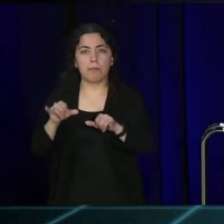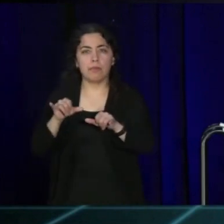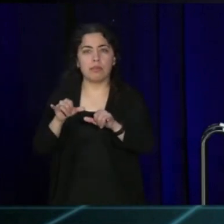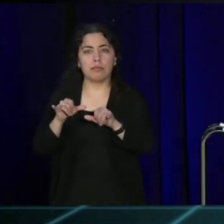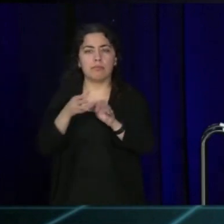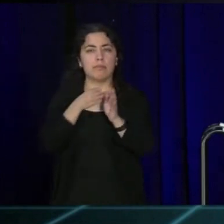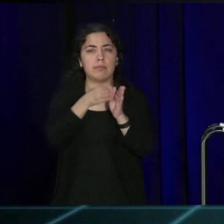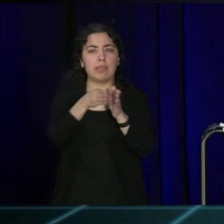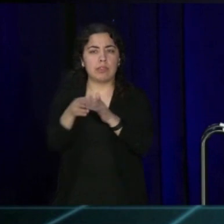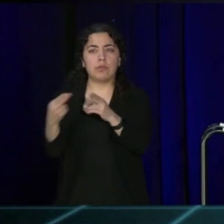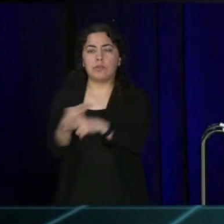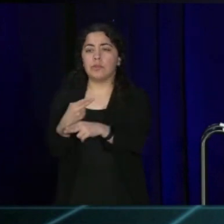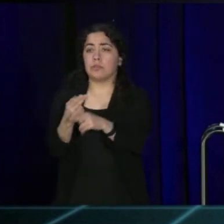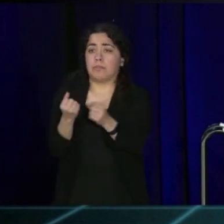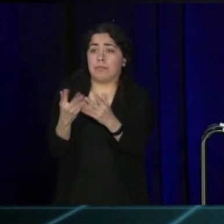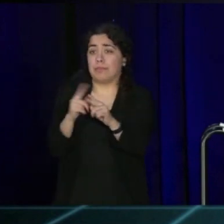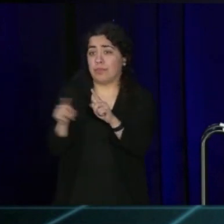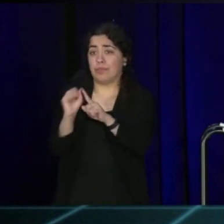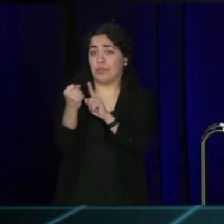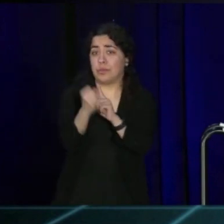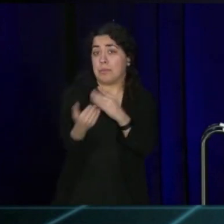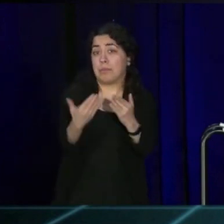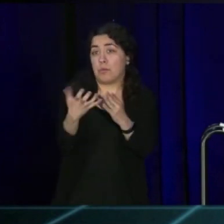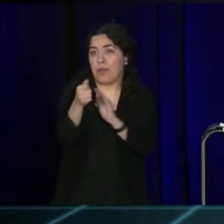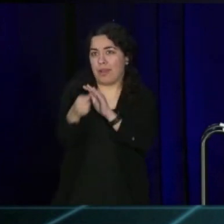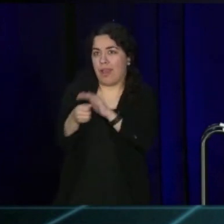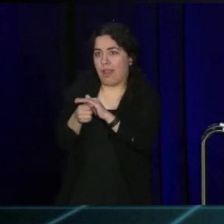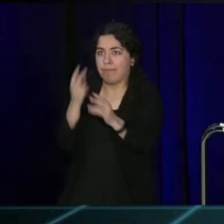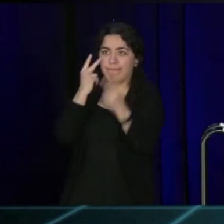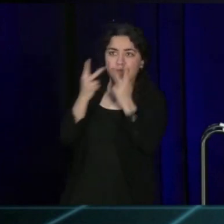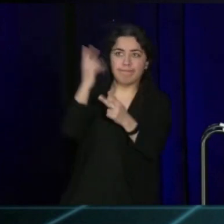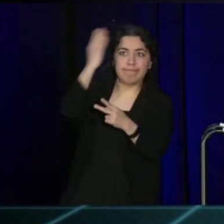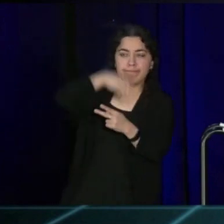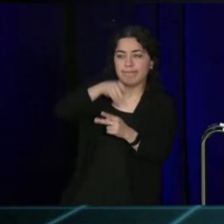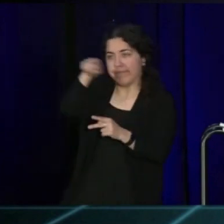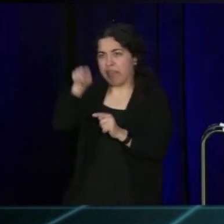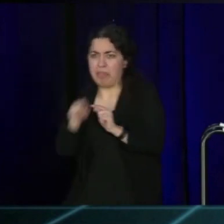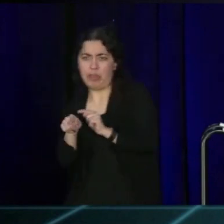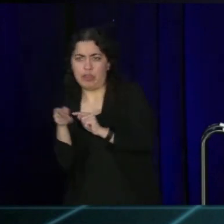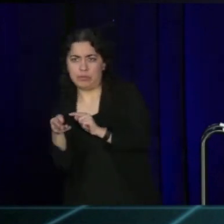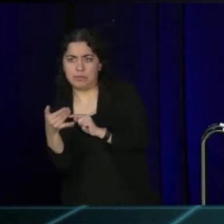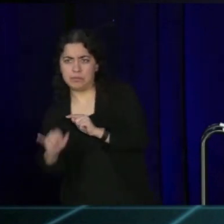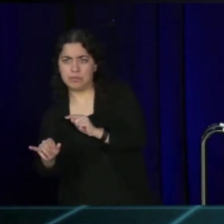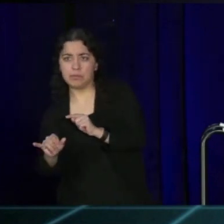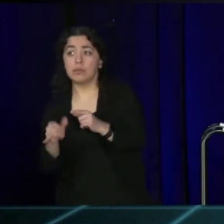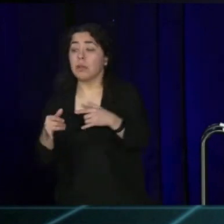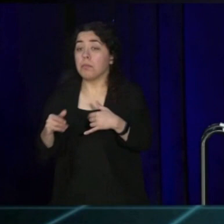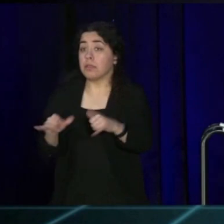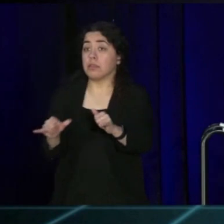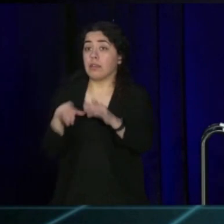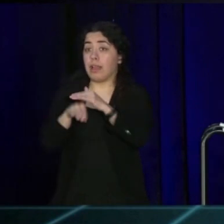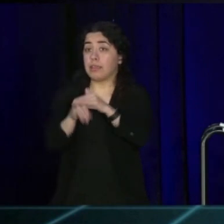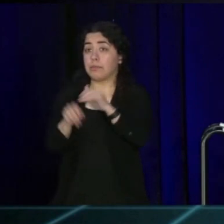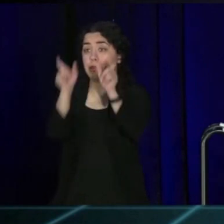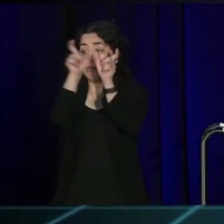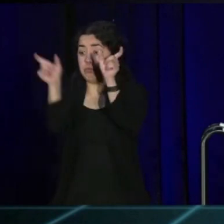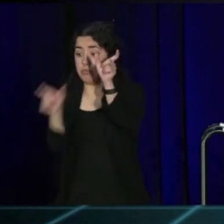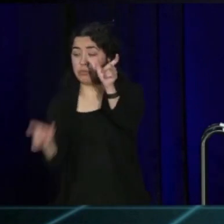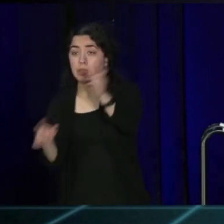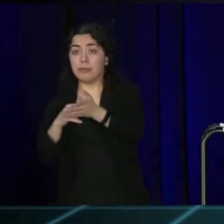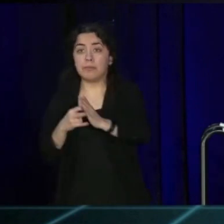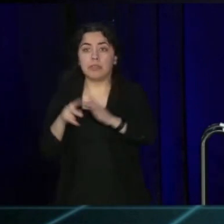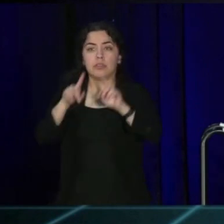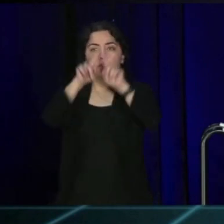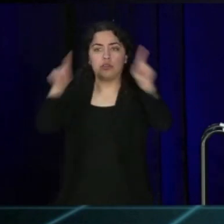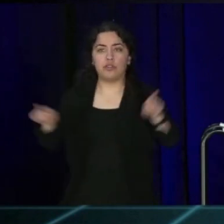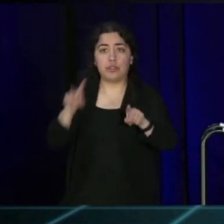use in a lot of different cases where we might want to hide something from the visual UI. However, it will still be within accessibility tree, so it can be used to announce this element on